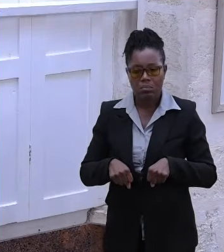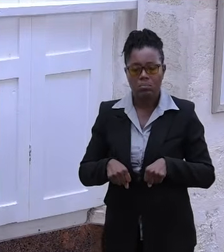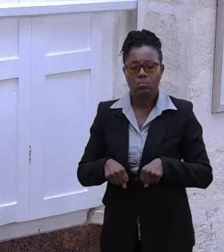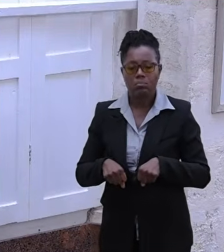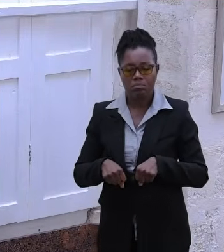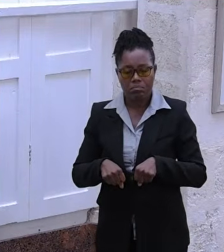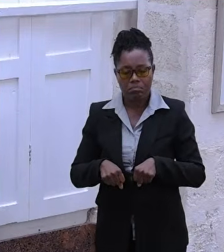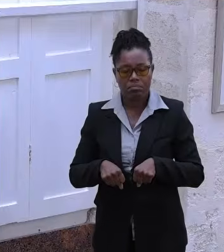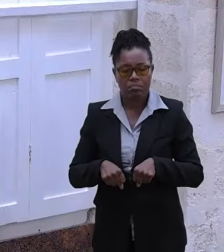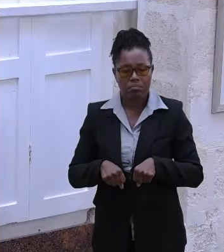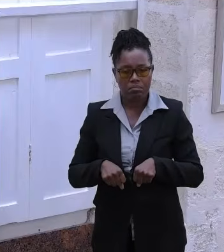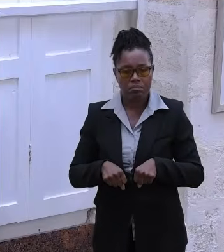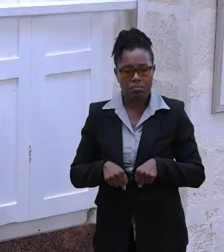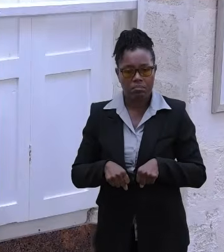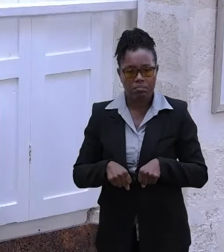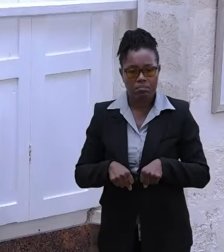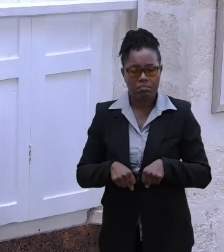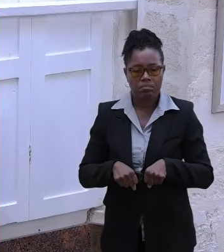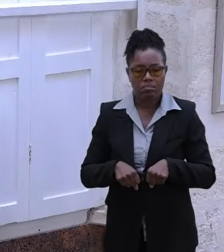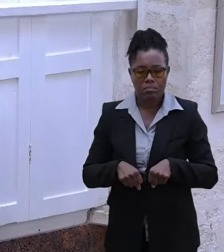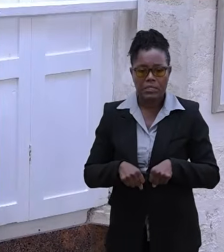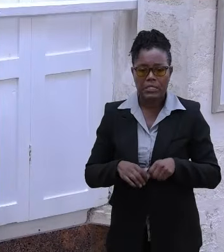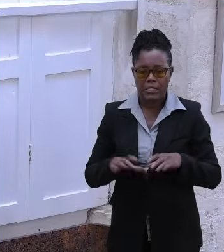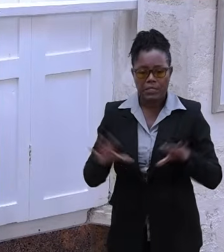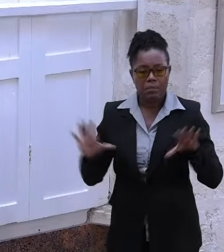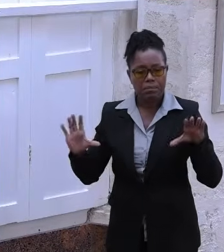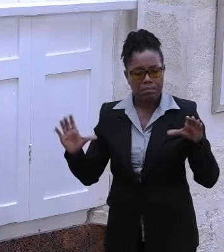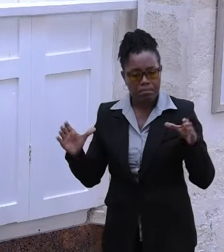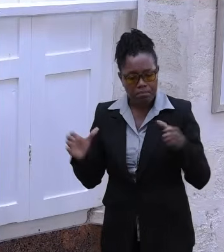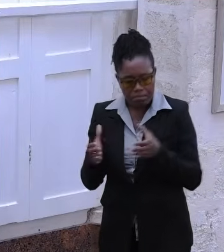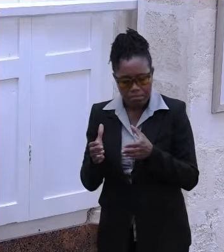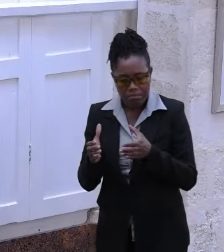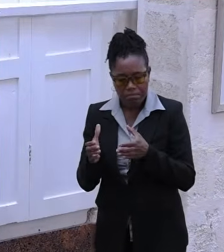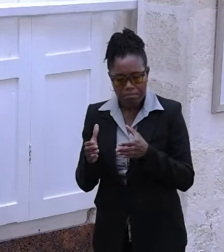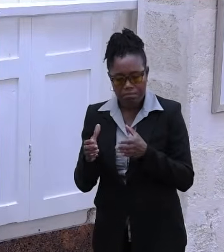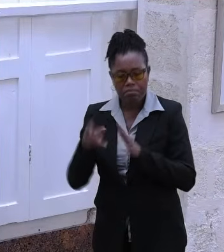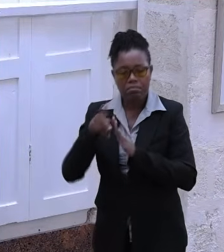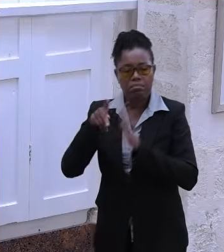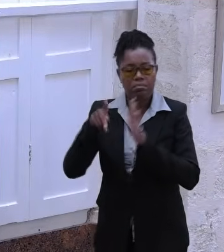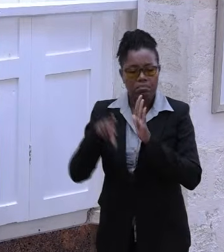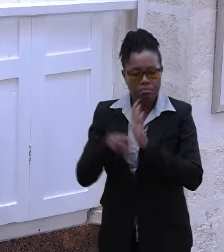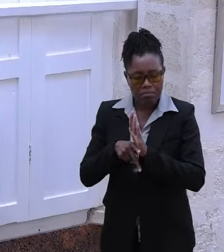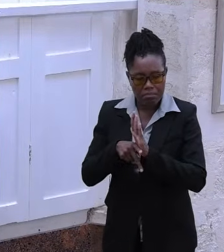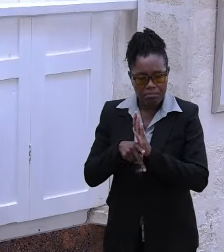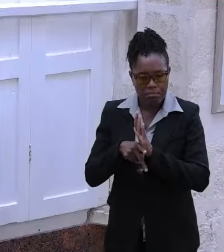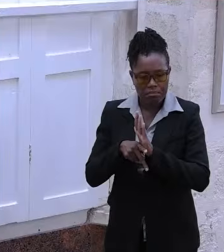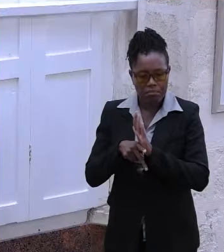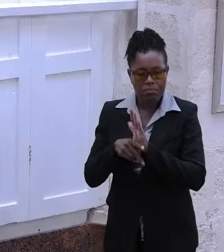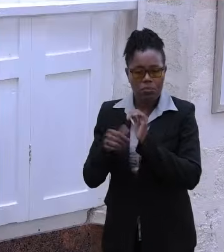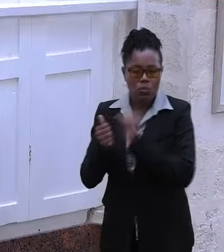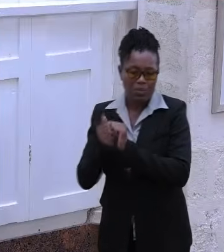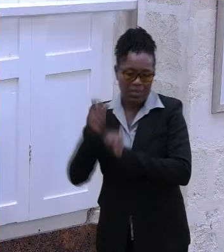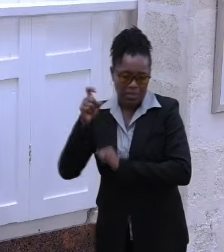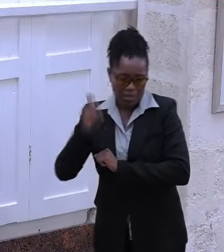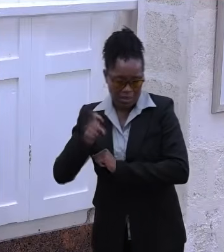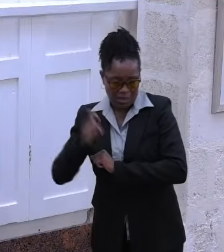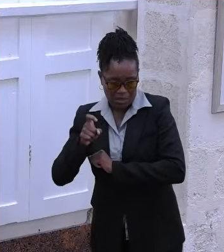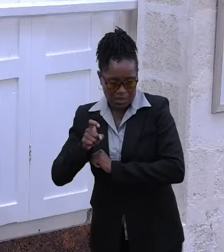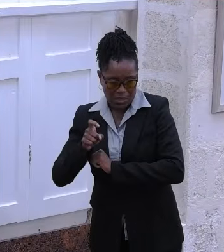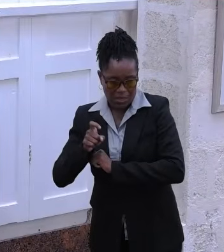converge rather than collide the policy objective with the need to ensure that we